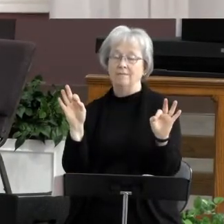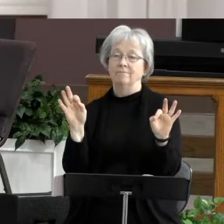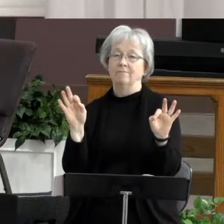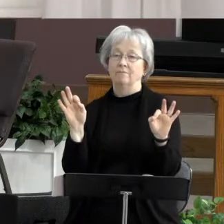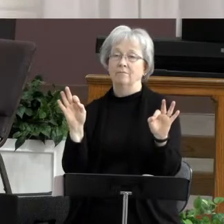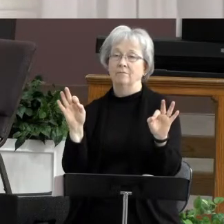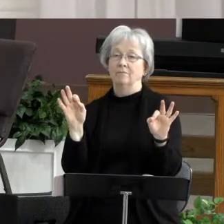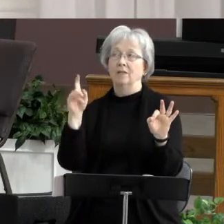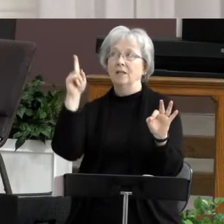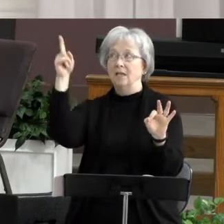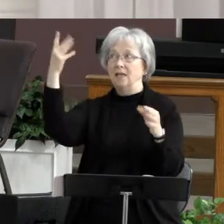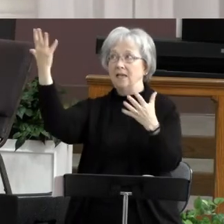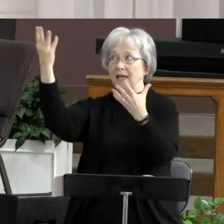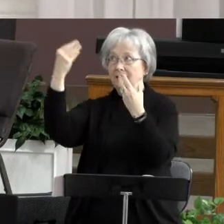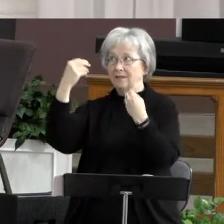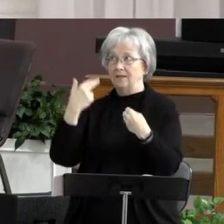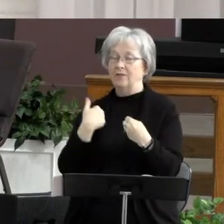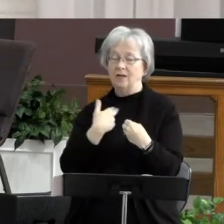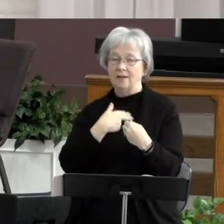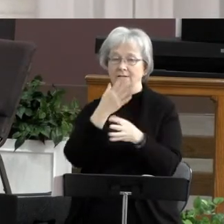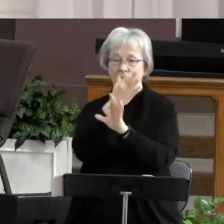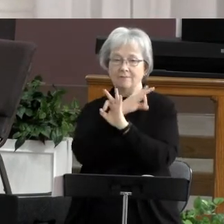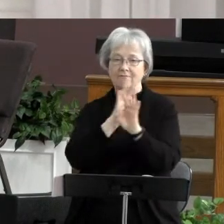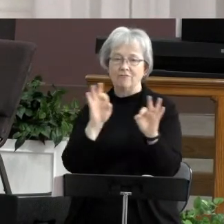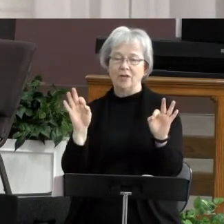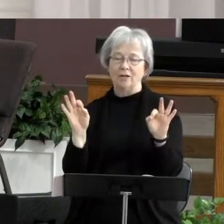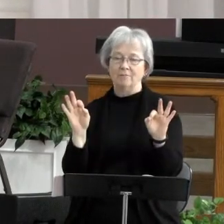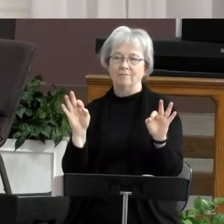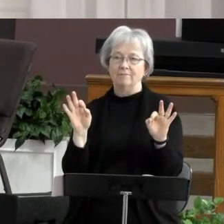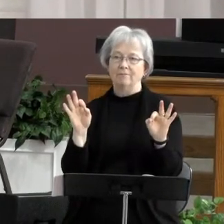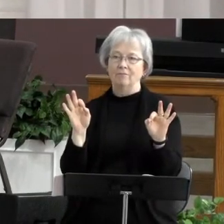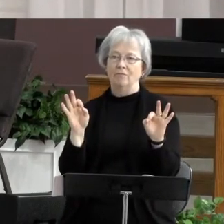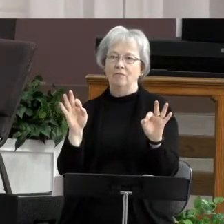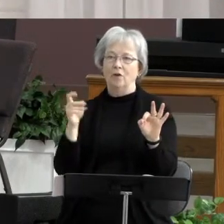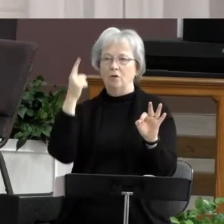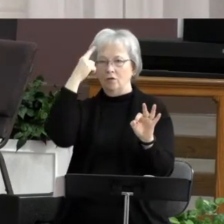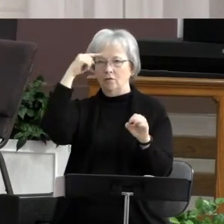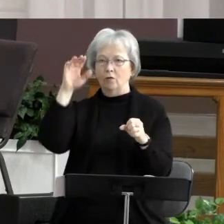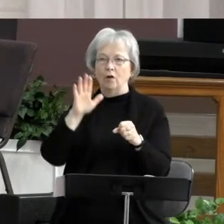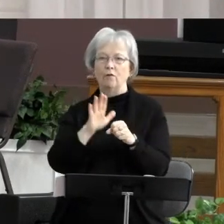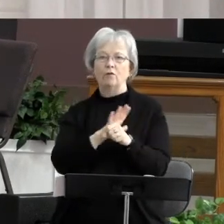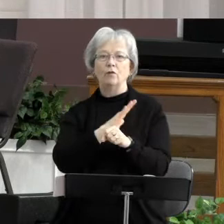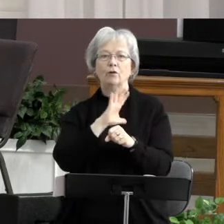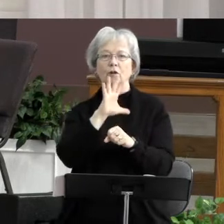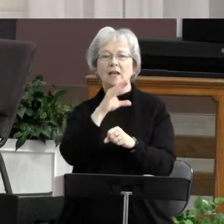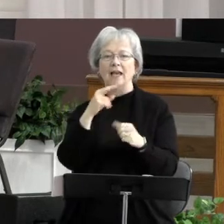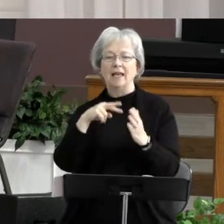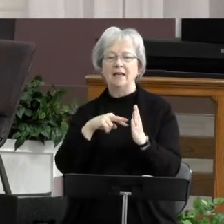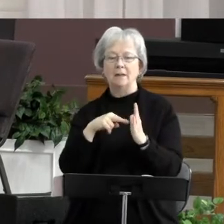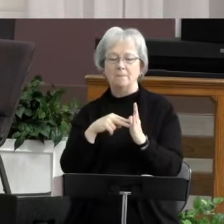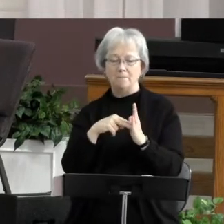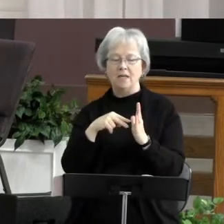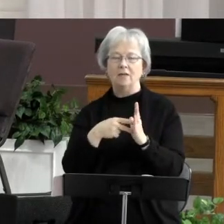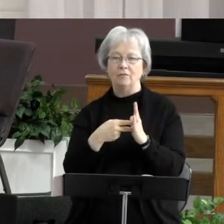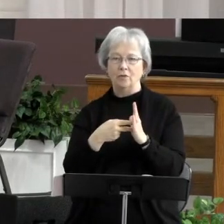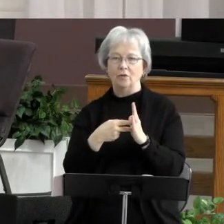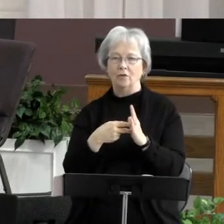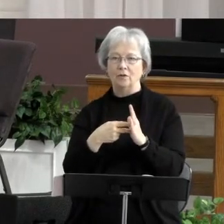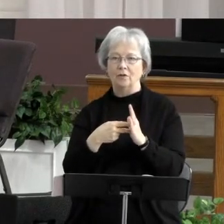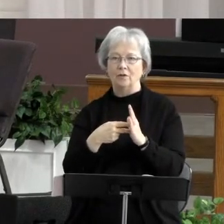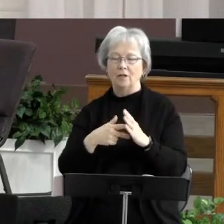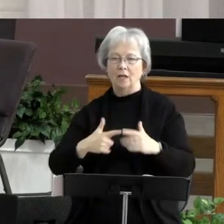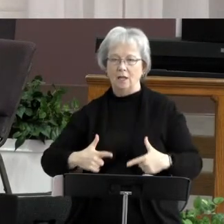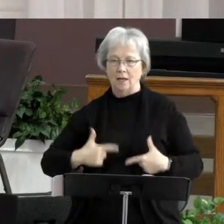He has given us that freedom for a full and meaningful life.